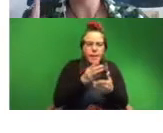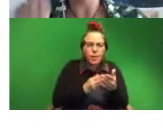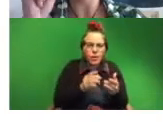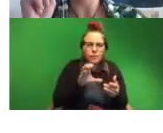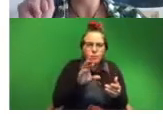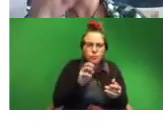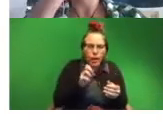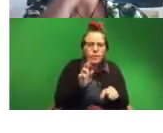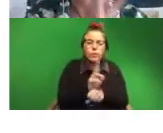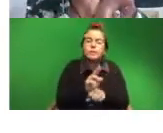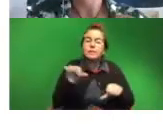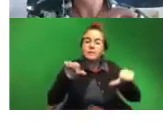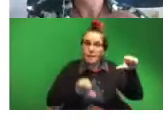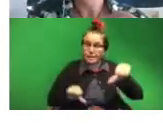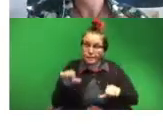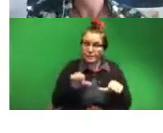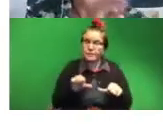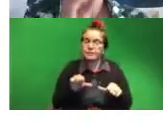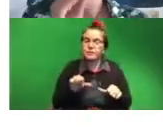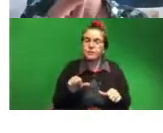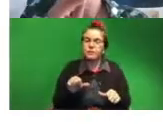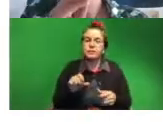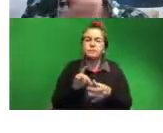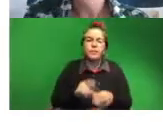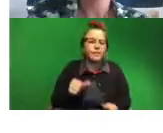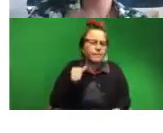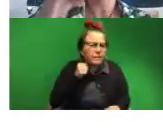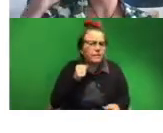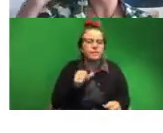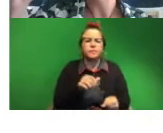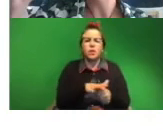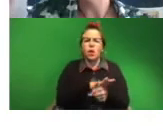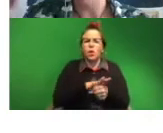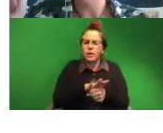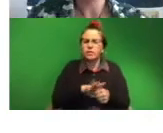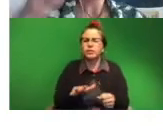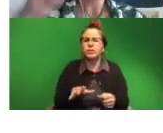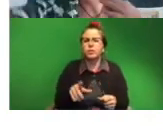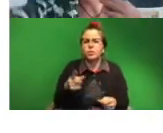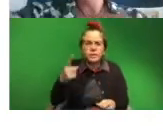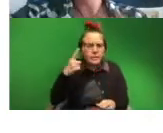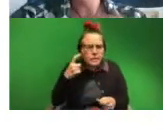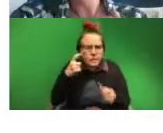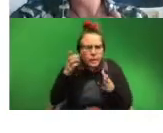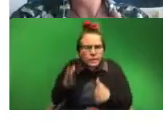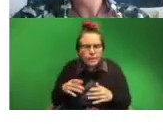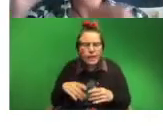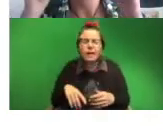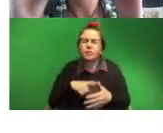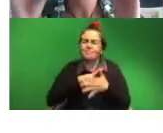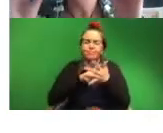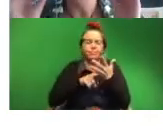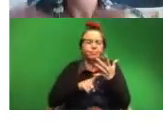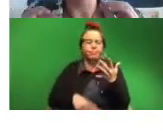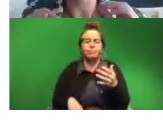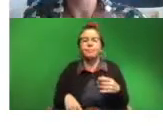using science to a victim, to a location, to a suspect. The list goes on. But